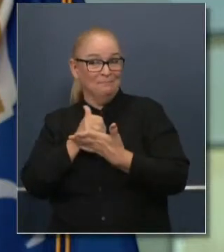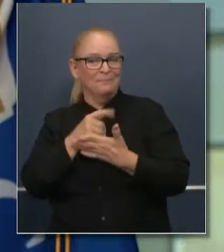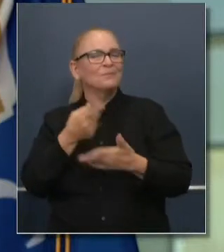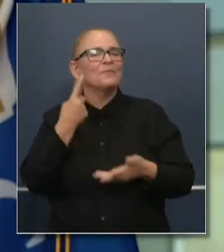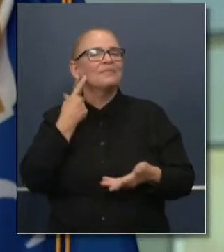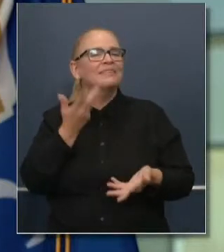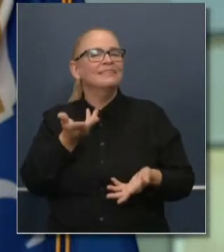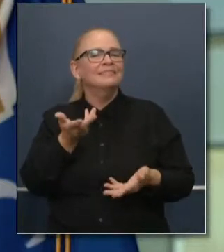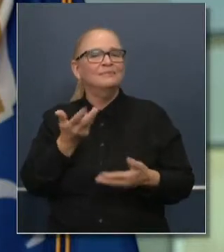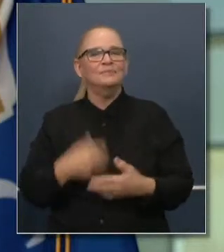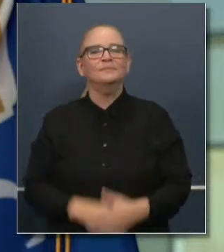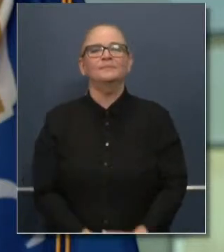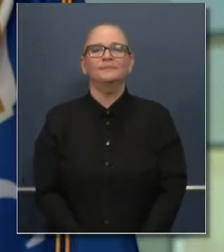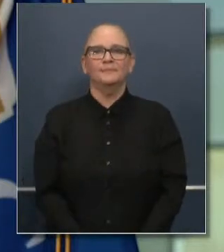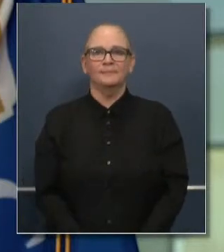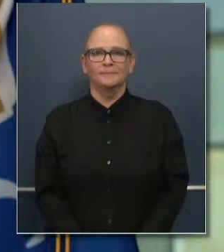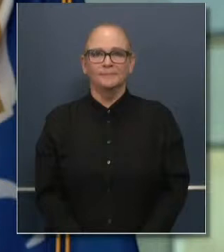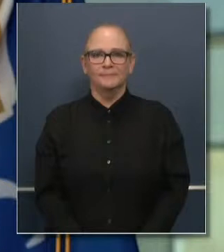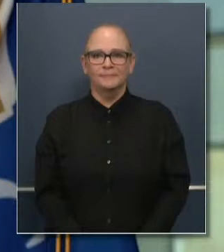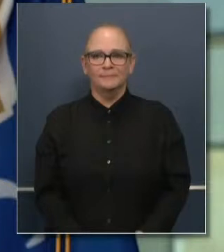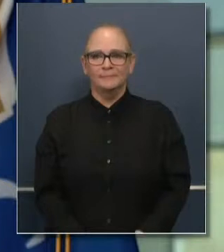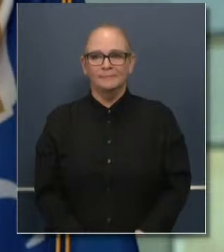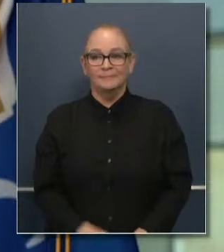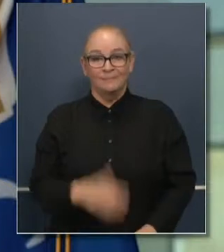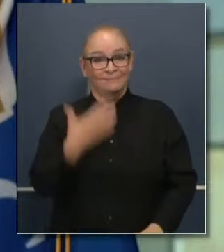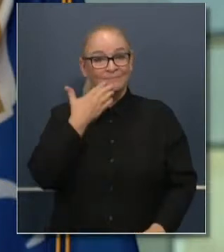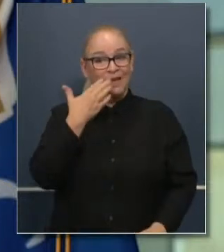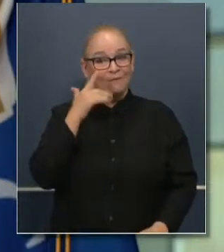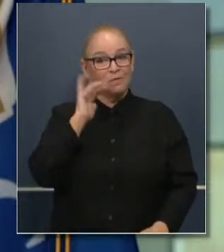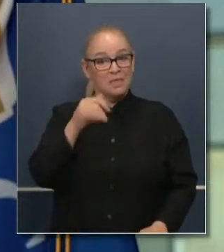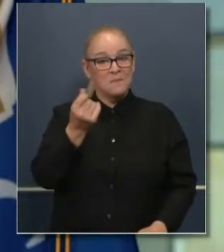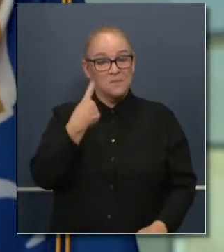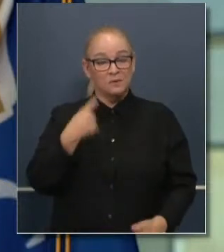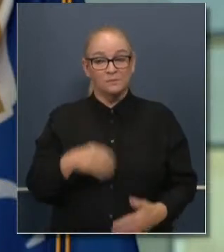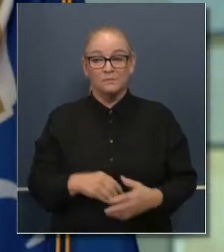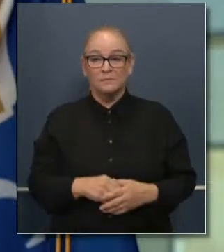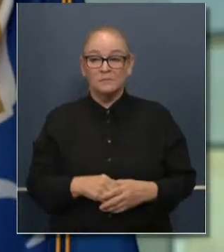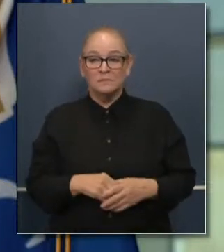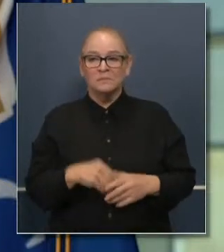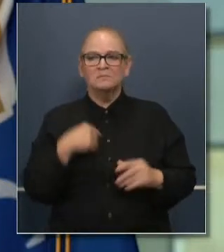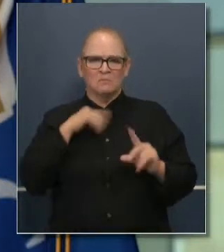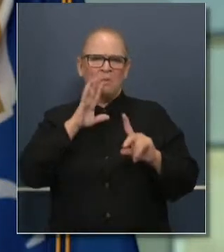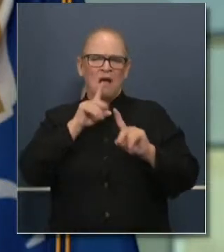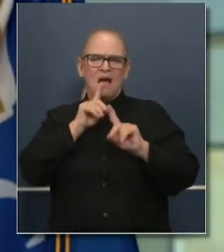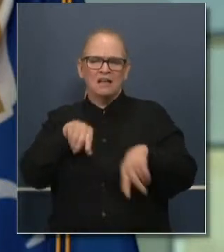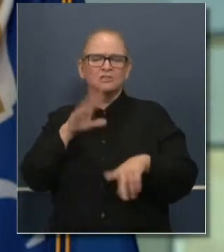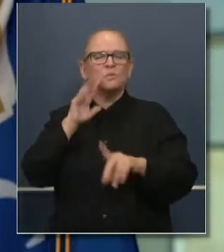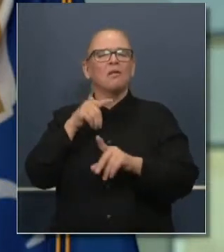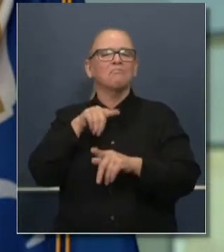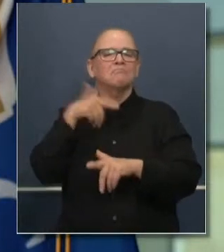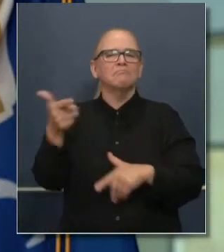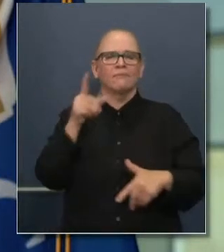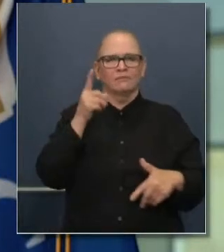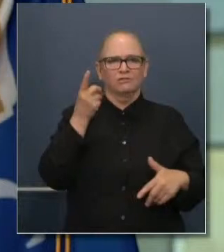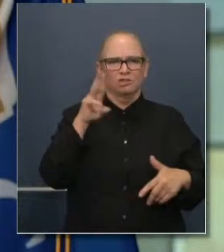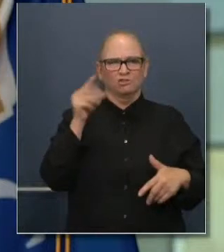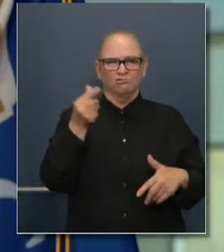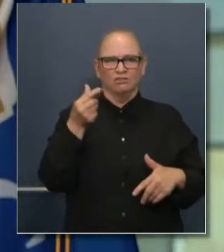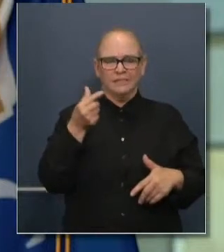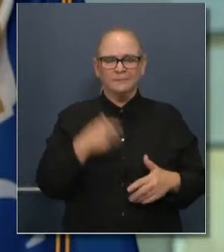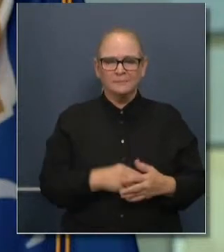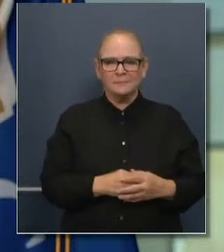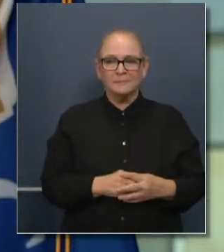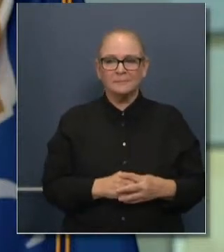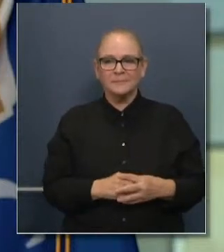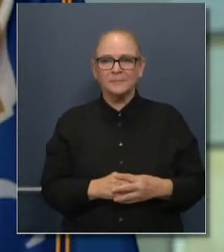the questions. Dr. Galley will be up here in just a moment. Let me just say a number of things, and we've made a number of presentations over the course of the